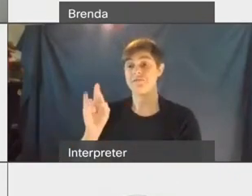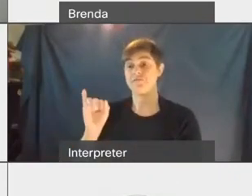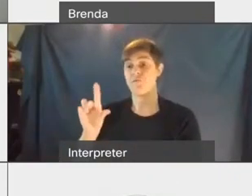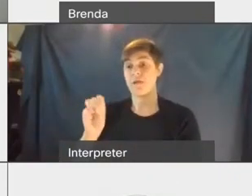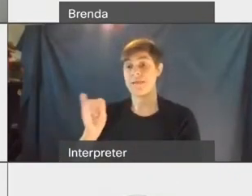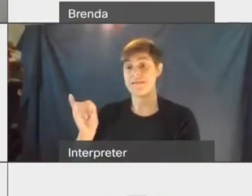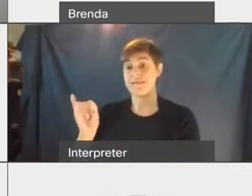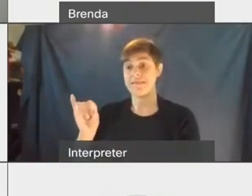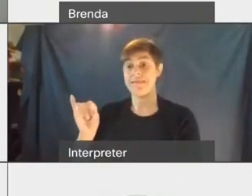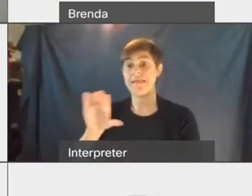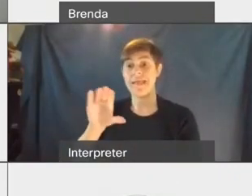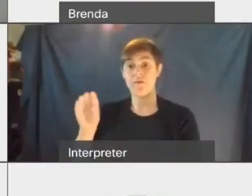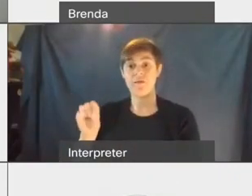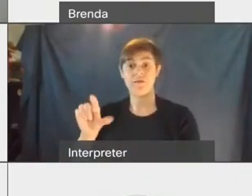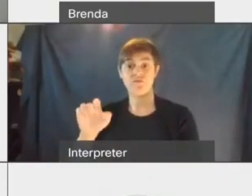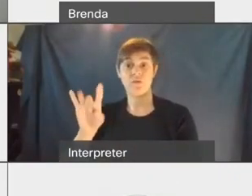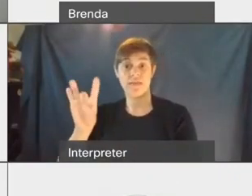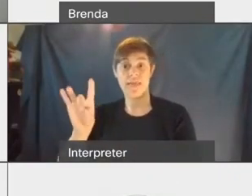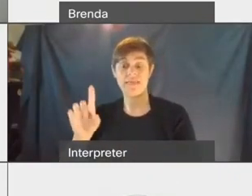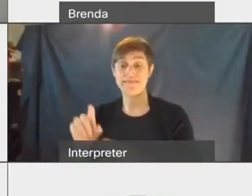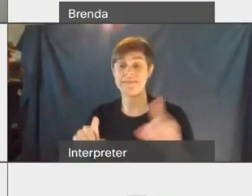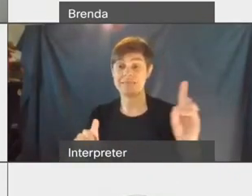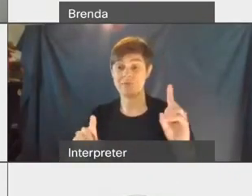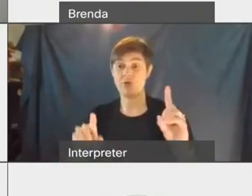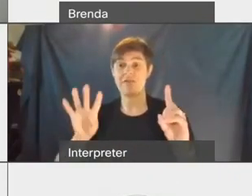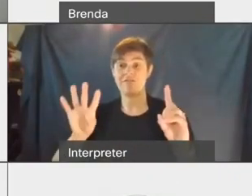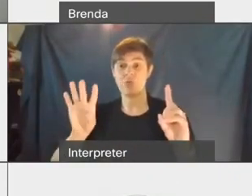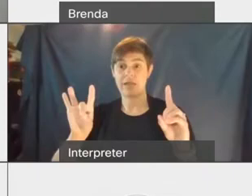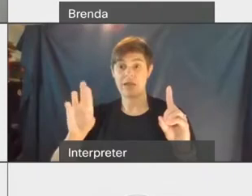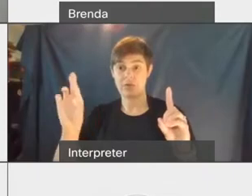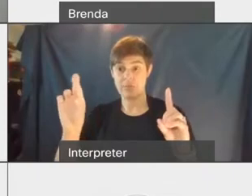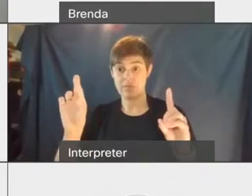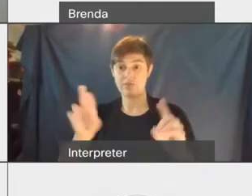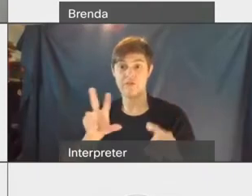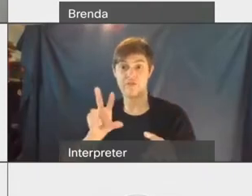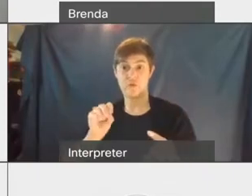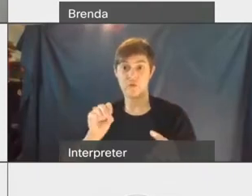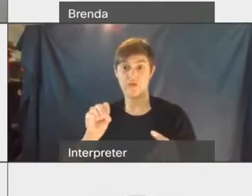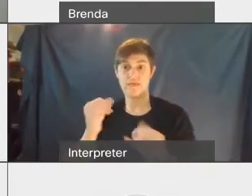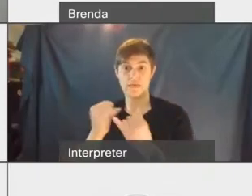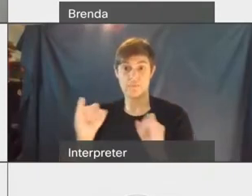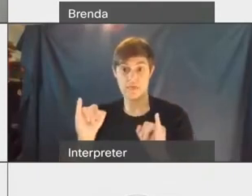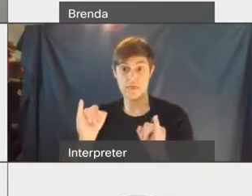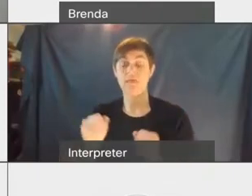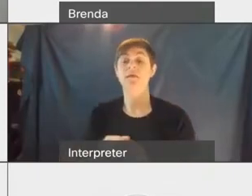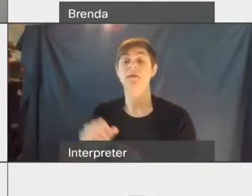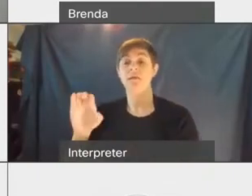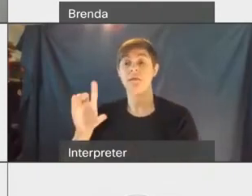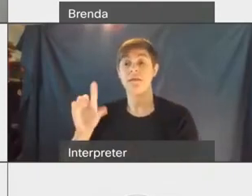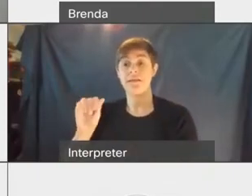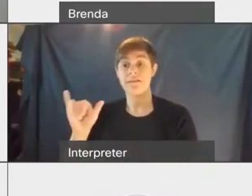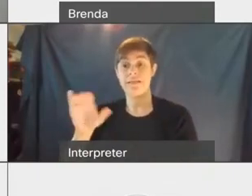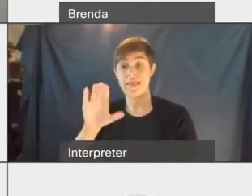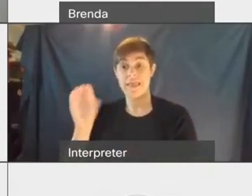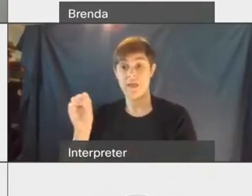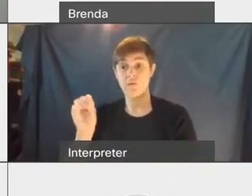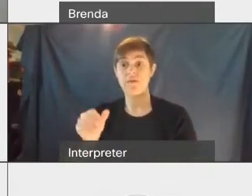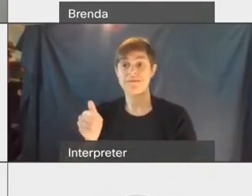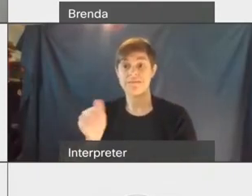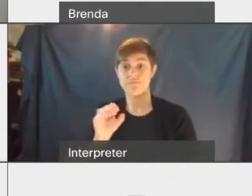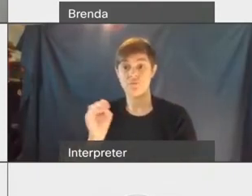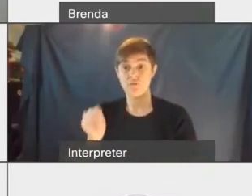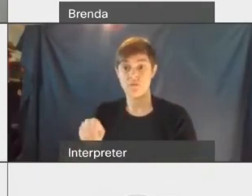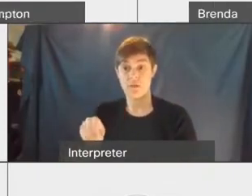it's 28% Democrat, 40% Republican, 30% independent. In my Clay County district, it's